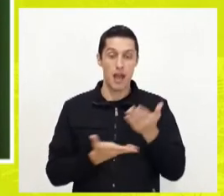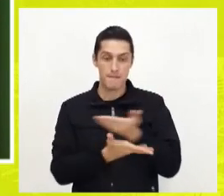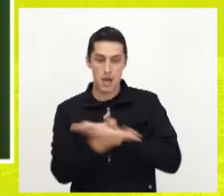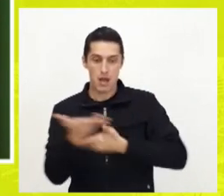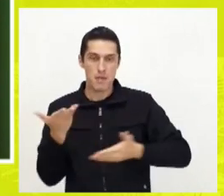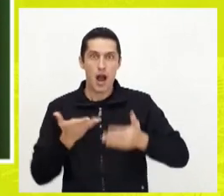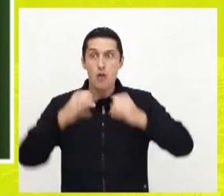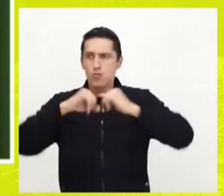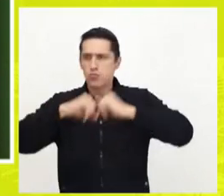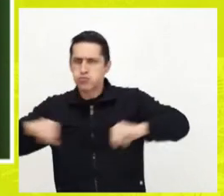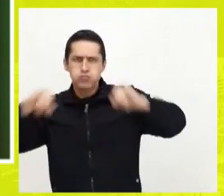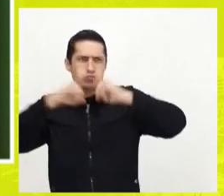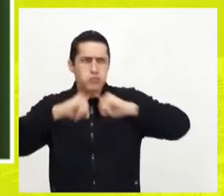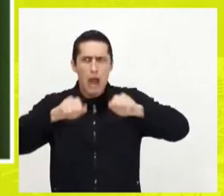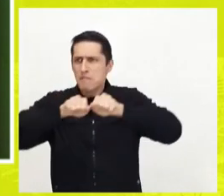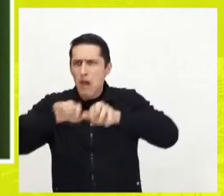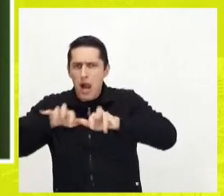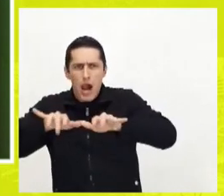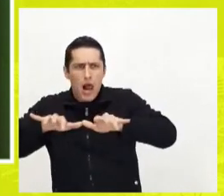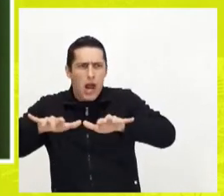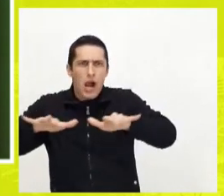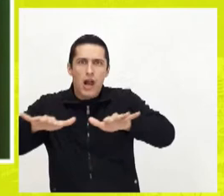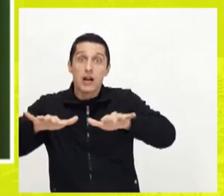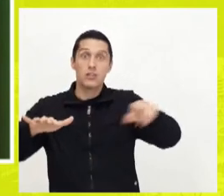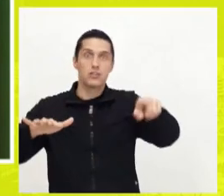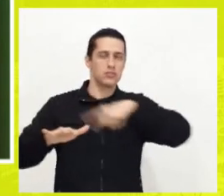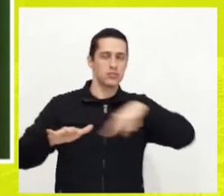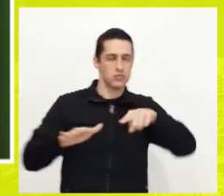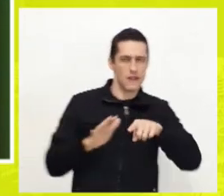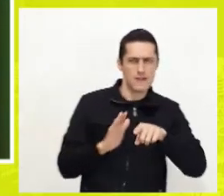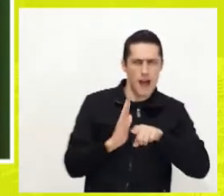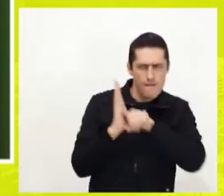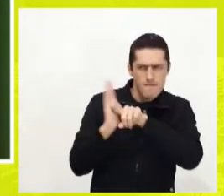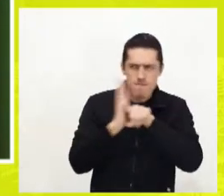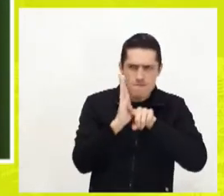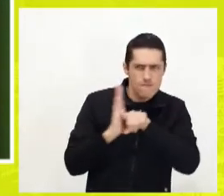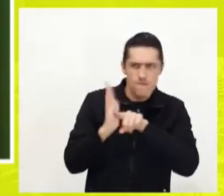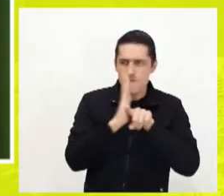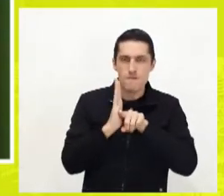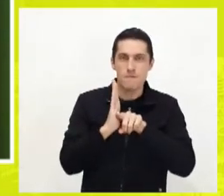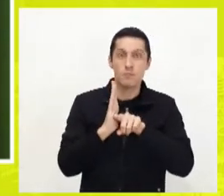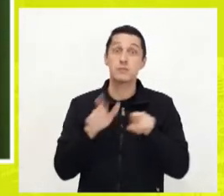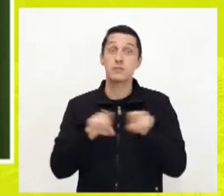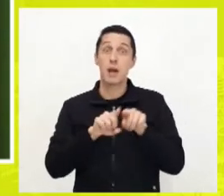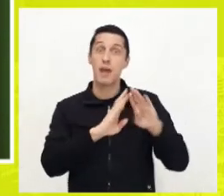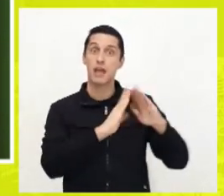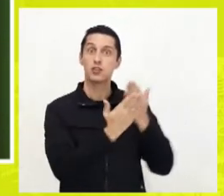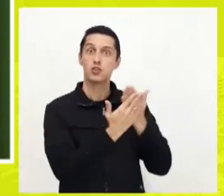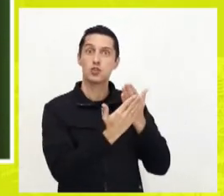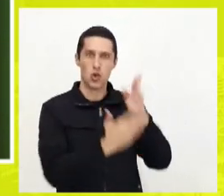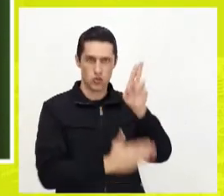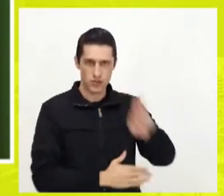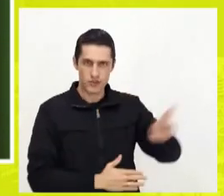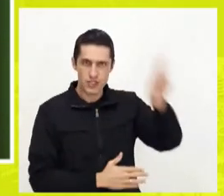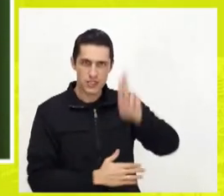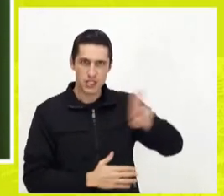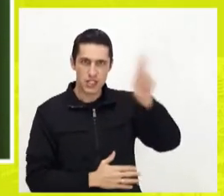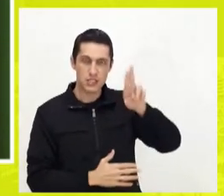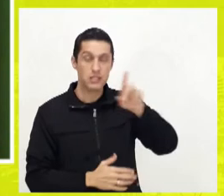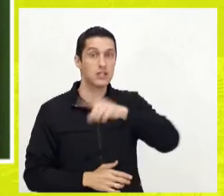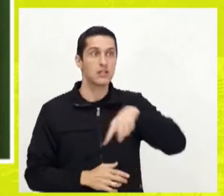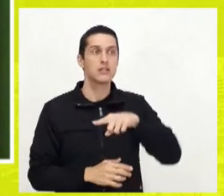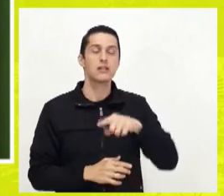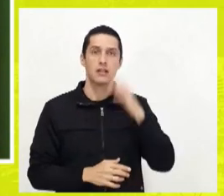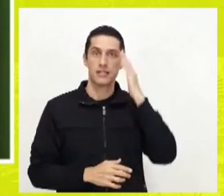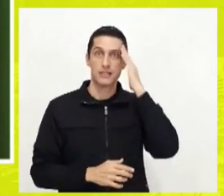lot some news we intervene even in the universities we see that we can